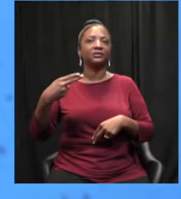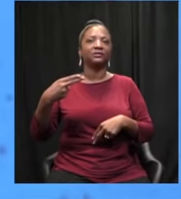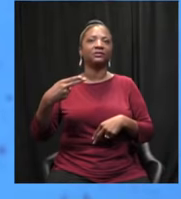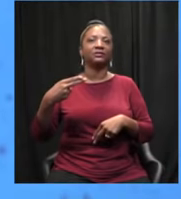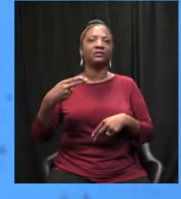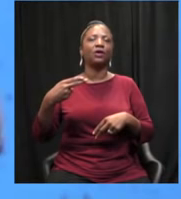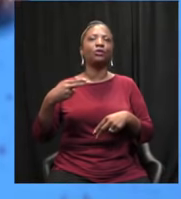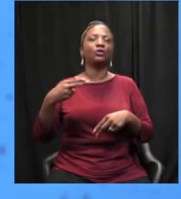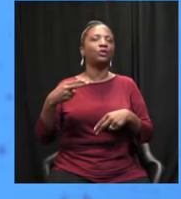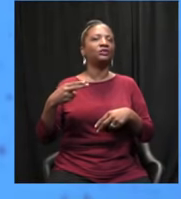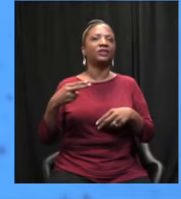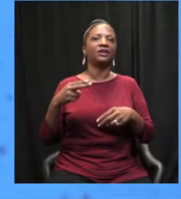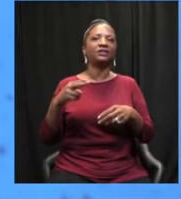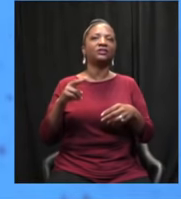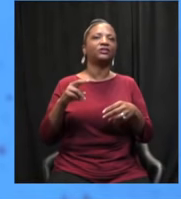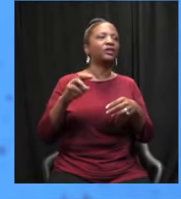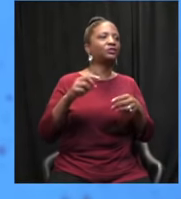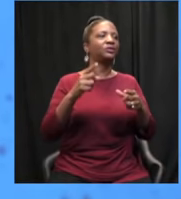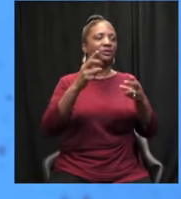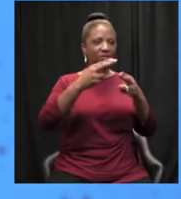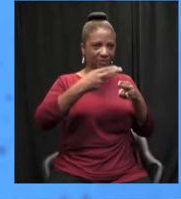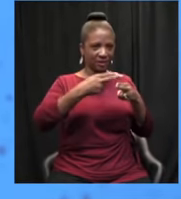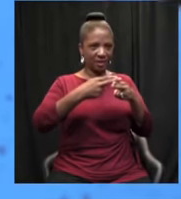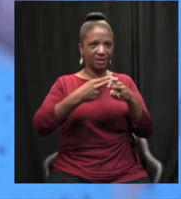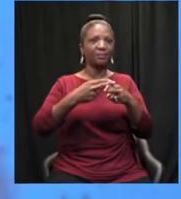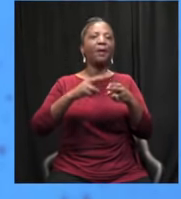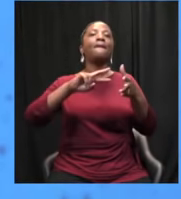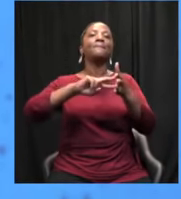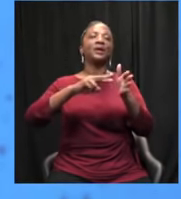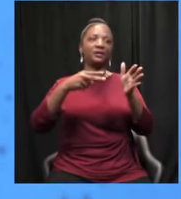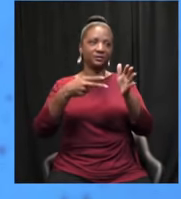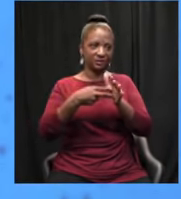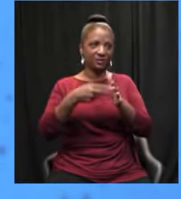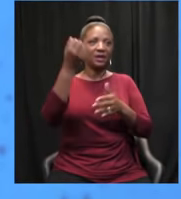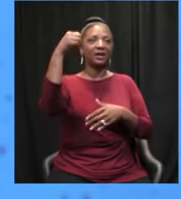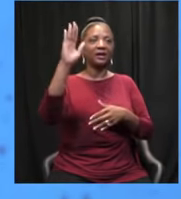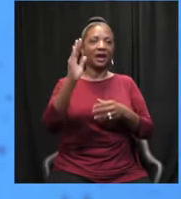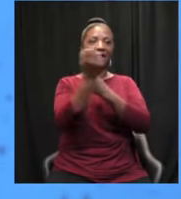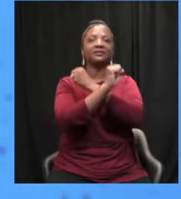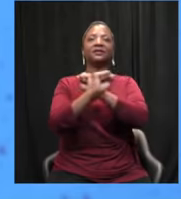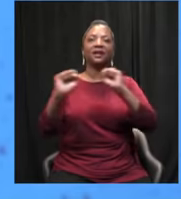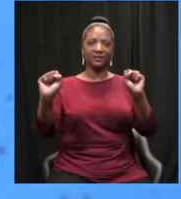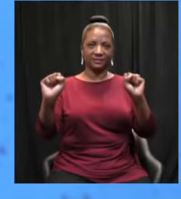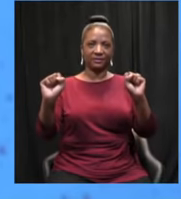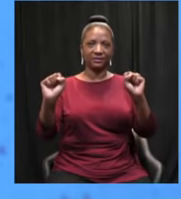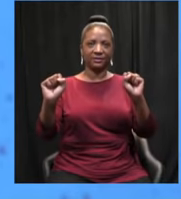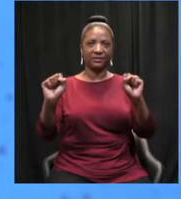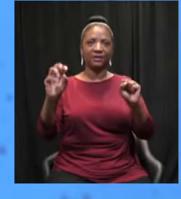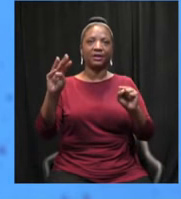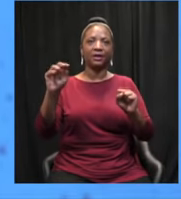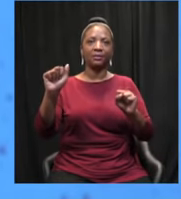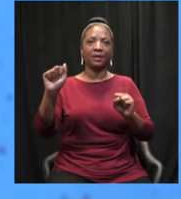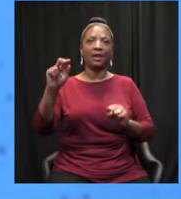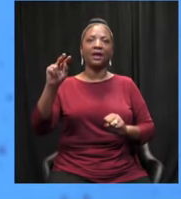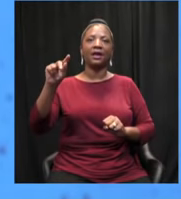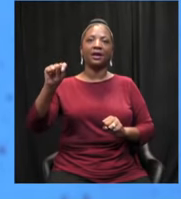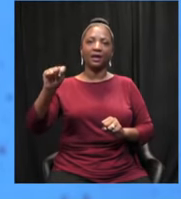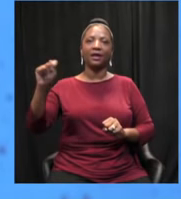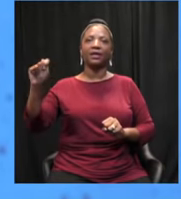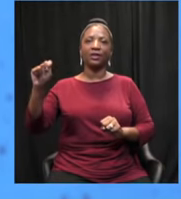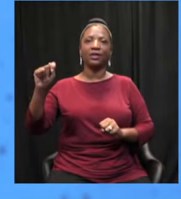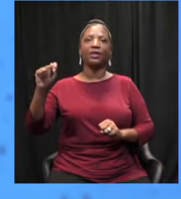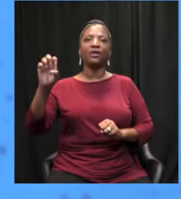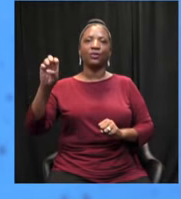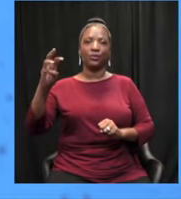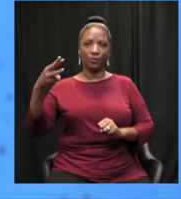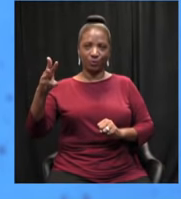that simply means this: Yahweh saves. Matter of fact, it is there in Matthew 1 and 20 that he is given the